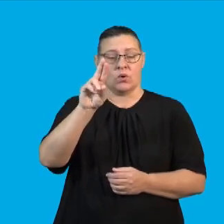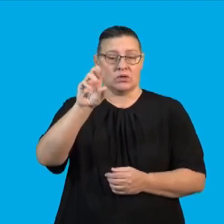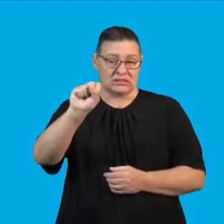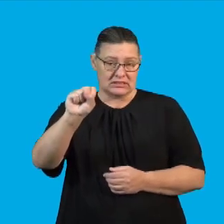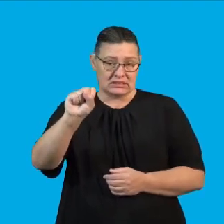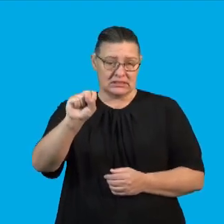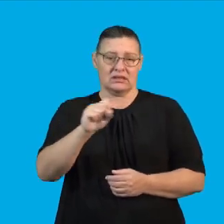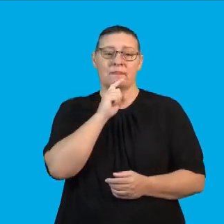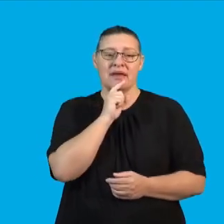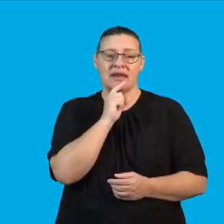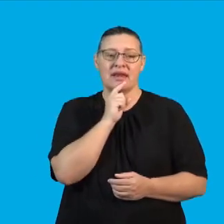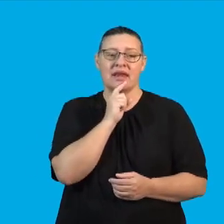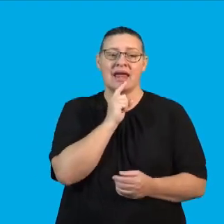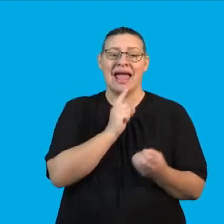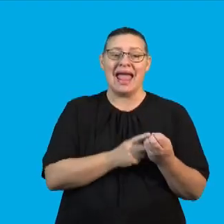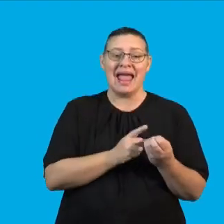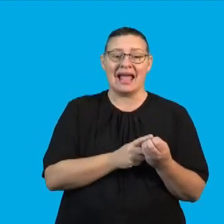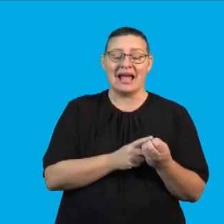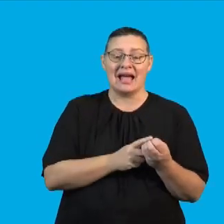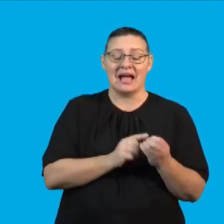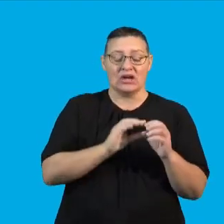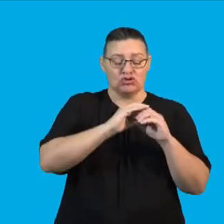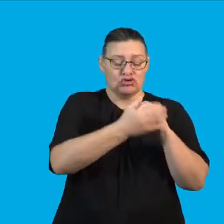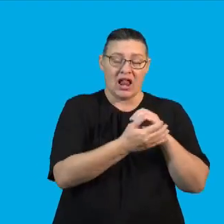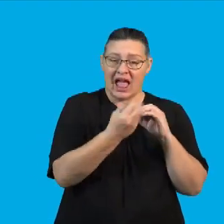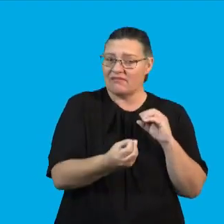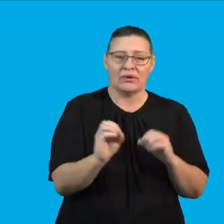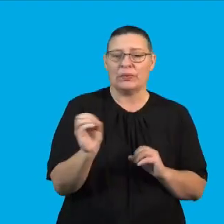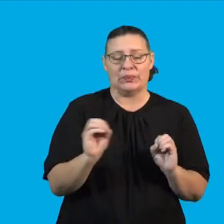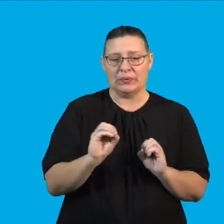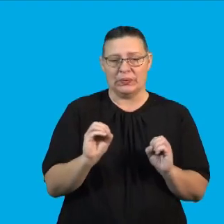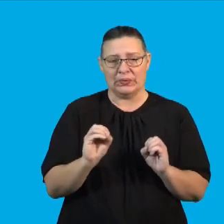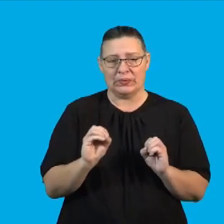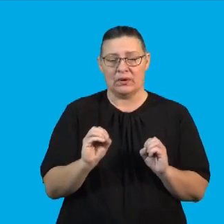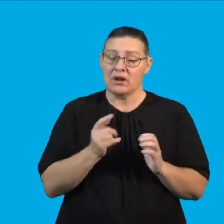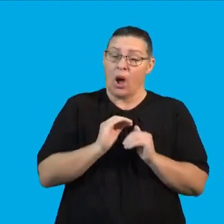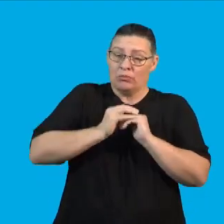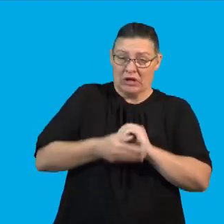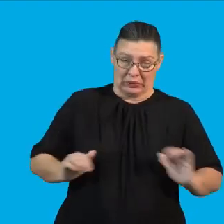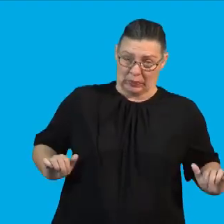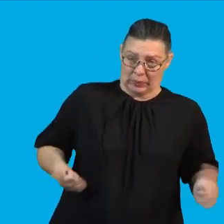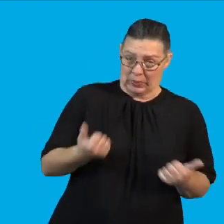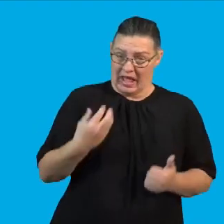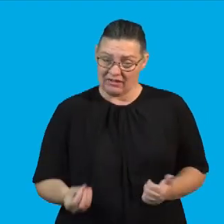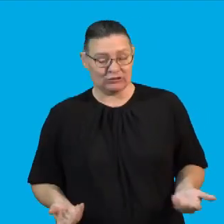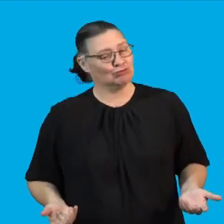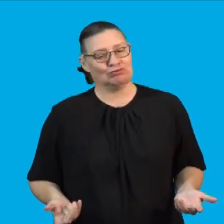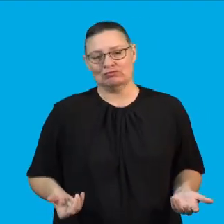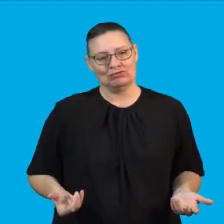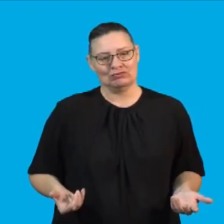and eggs have no shell, therefore they are not well